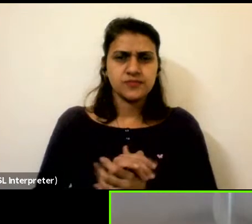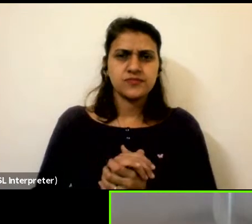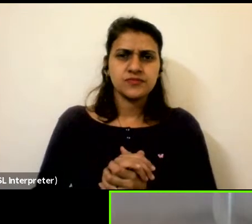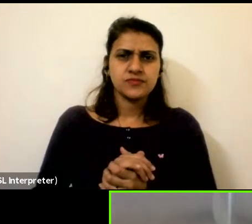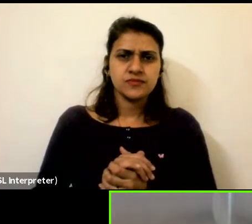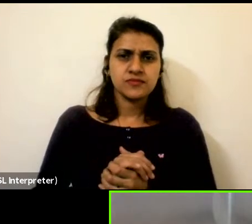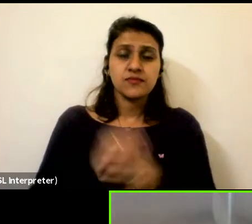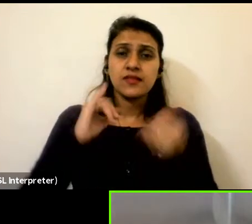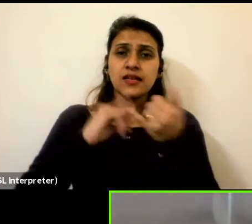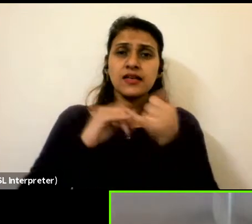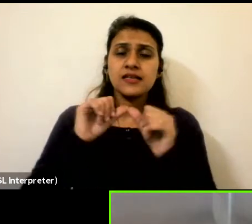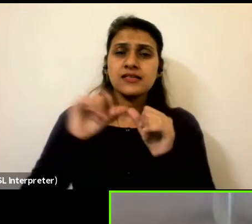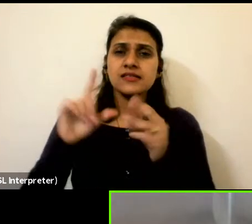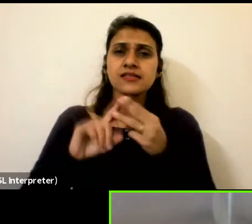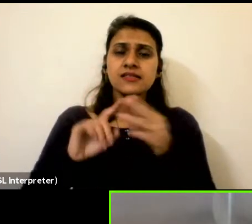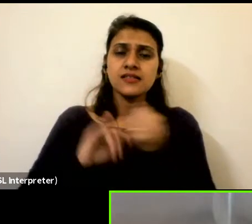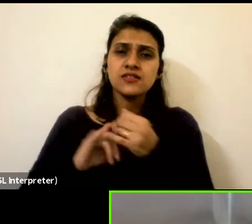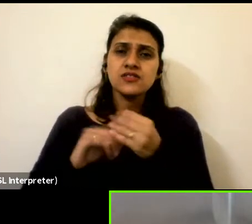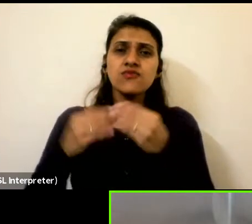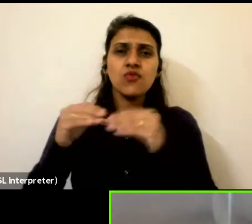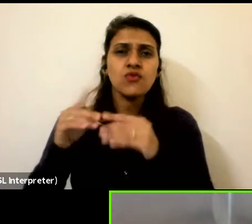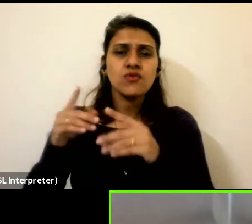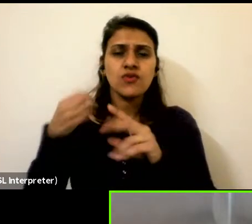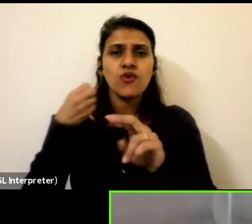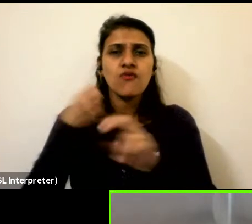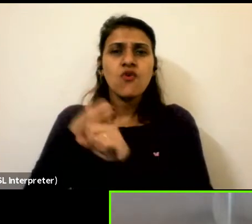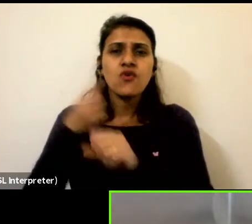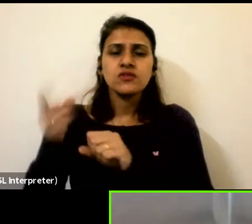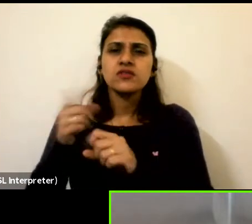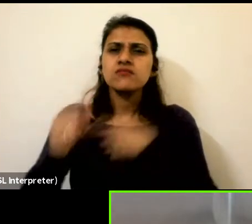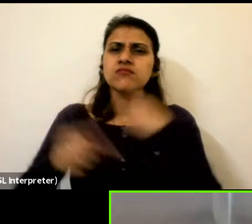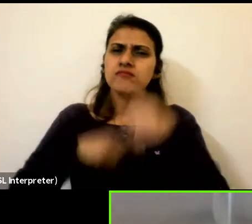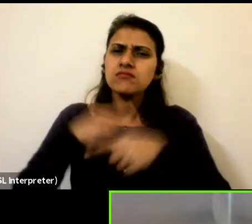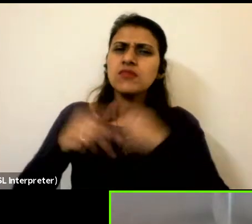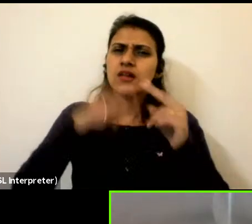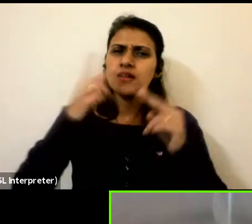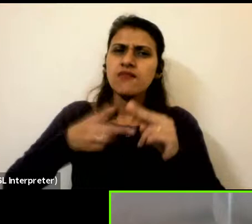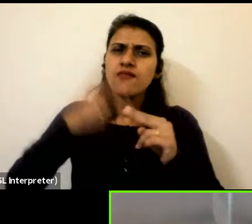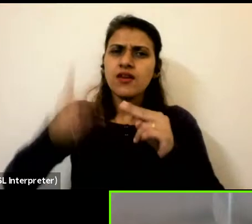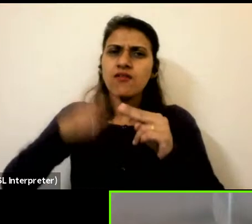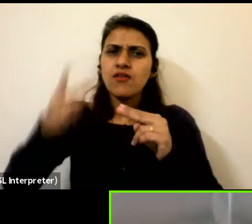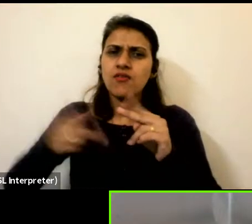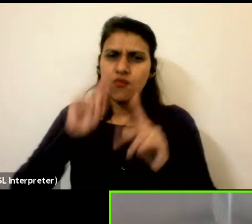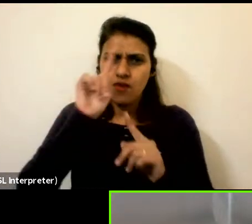Salesforce has what is called a 1 by 1 policy, where we give away